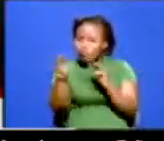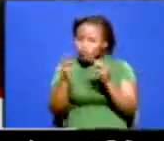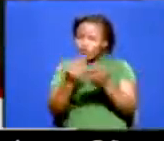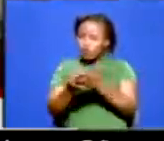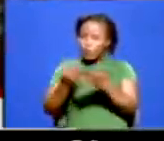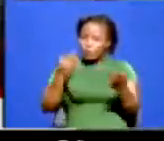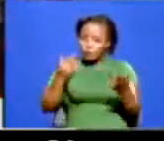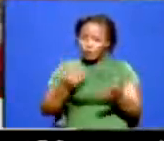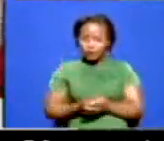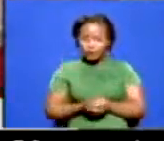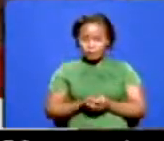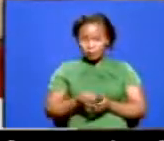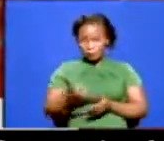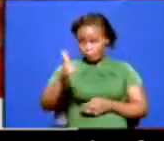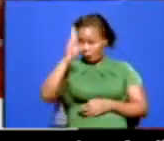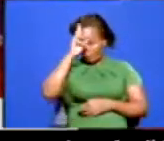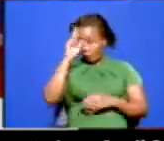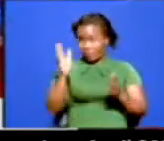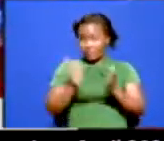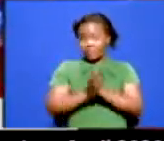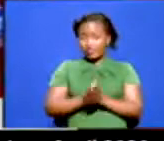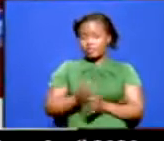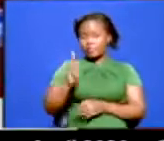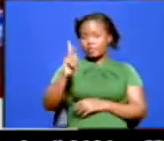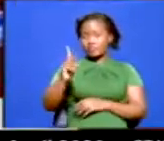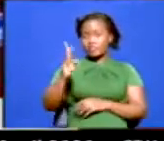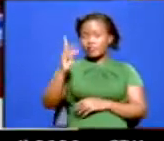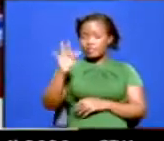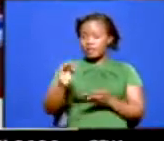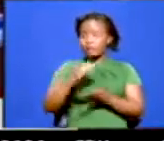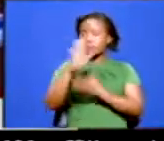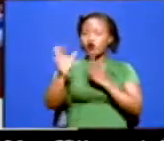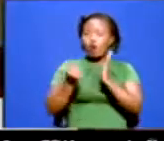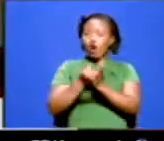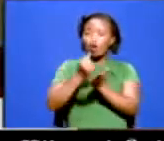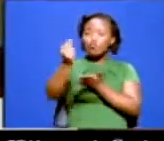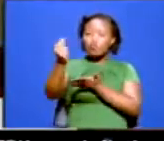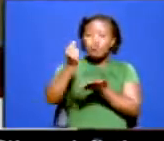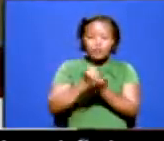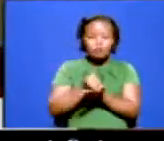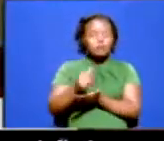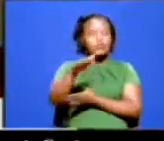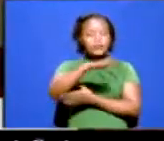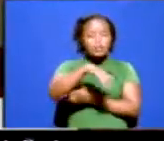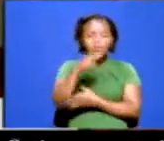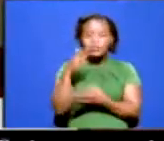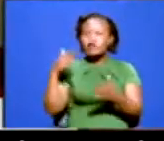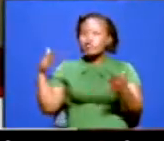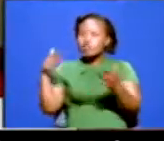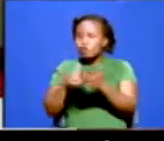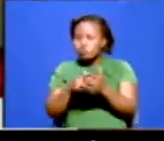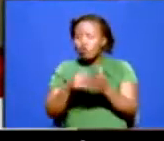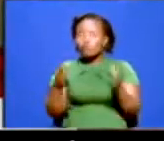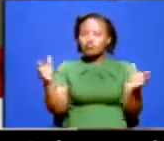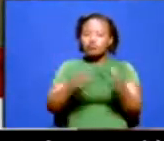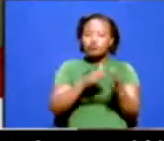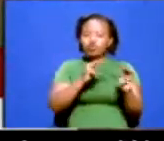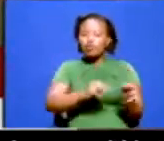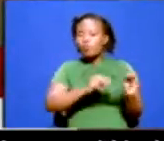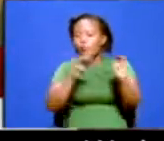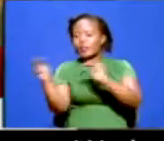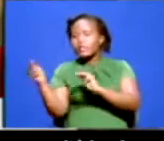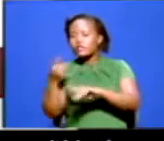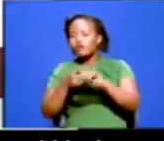unit of police officers and KDF will be stationed at Kirimon Reserve to block the herders from migrating from Isiolo and